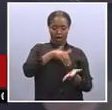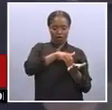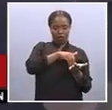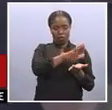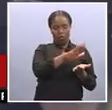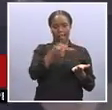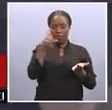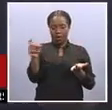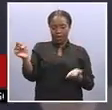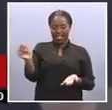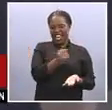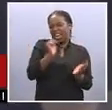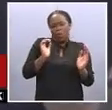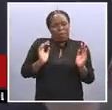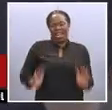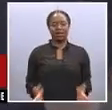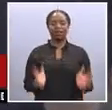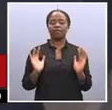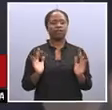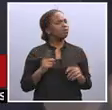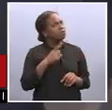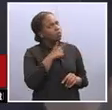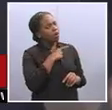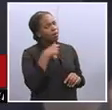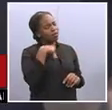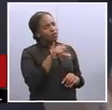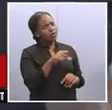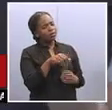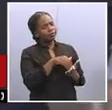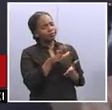else. Why do they want your position as the mayor of eNdumeni?